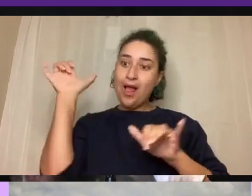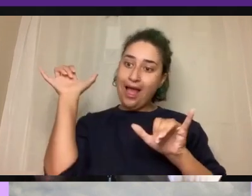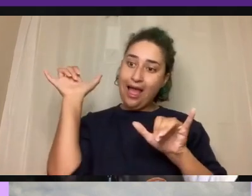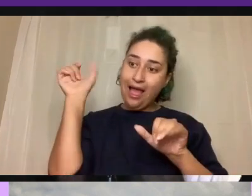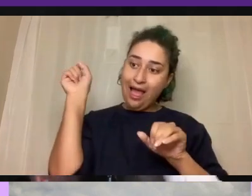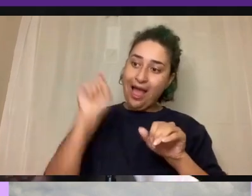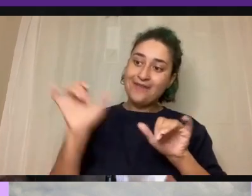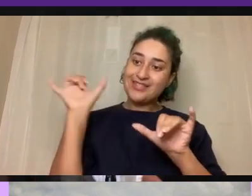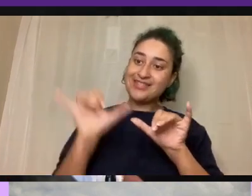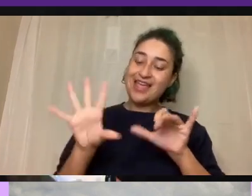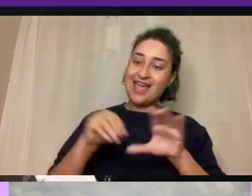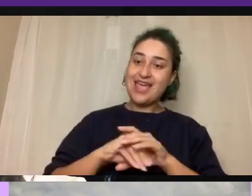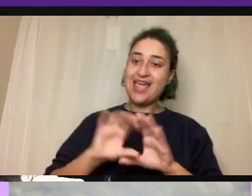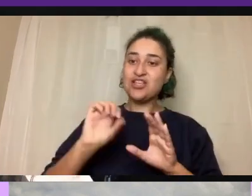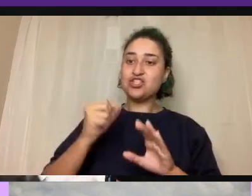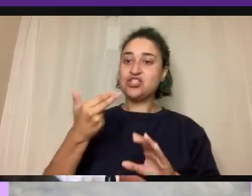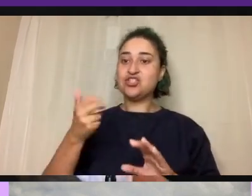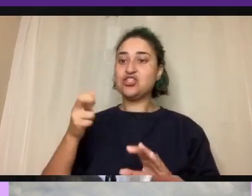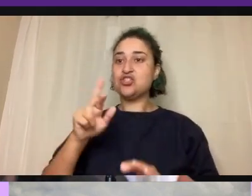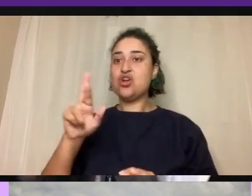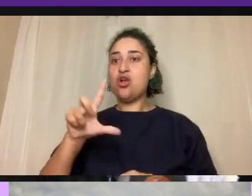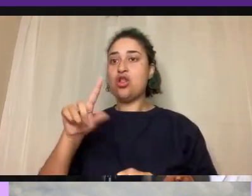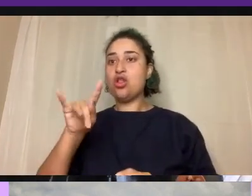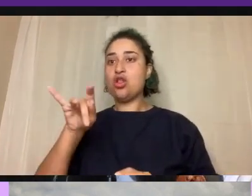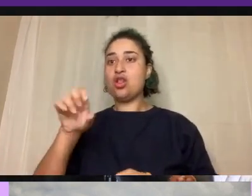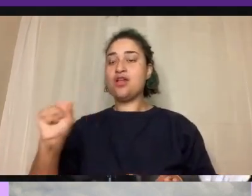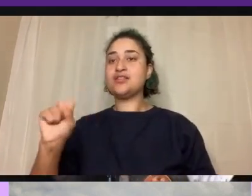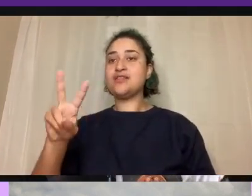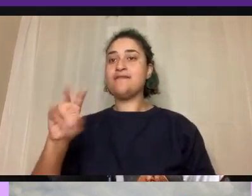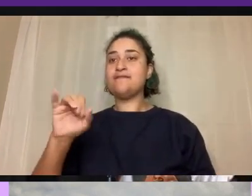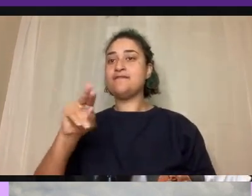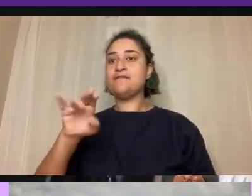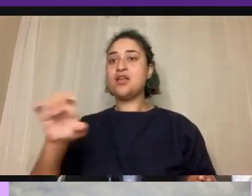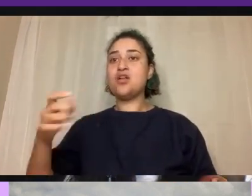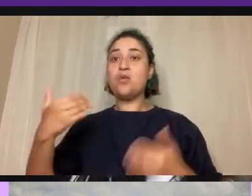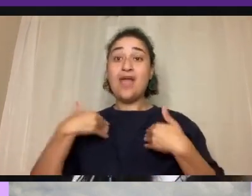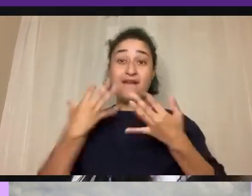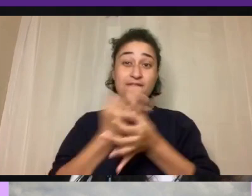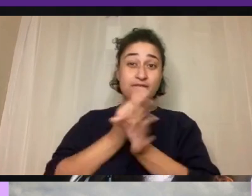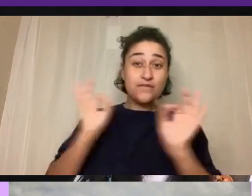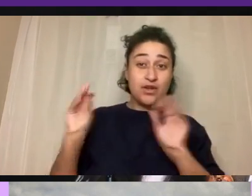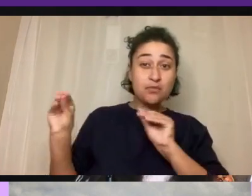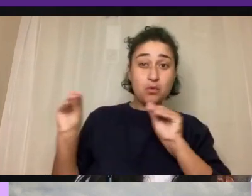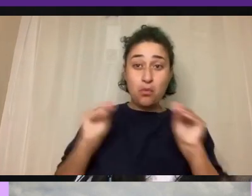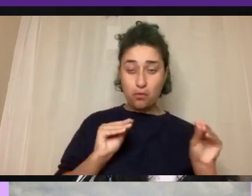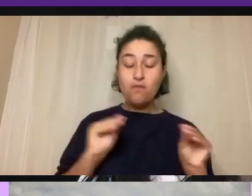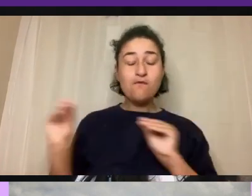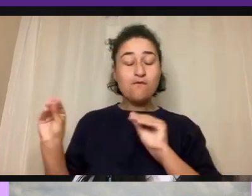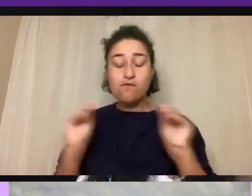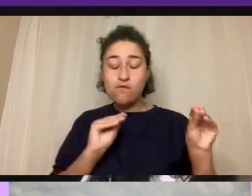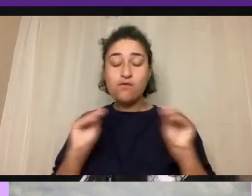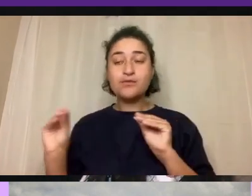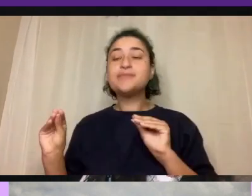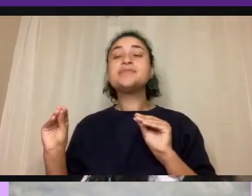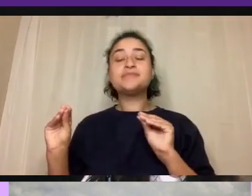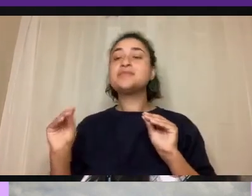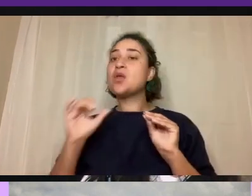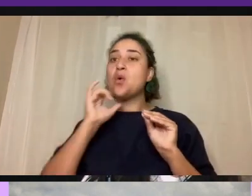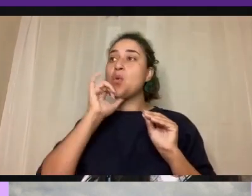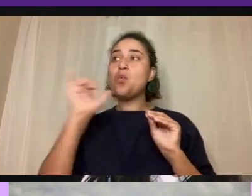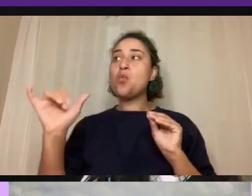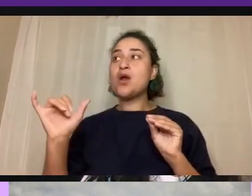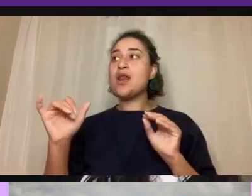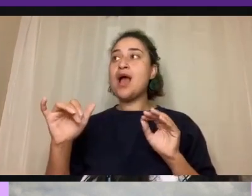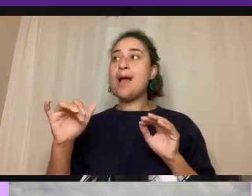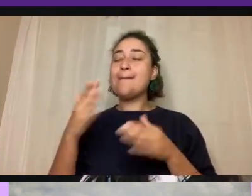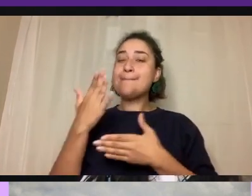has a freedom to move, right? Which is something we talked about at our first gathering, right? Since we're not an institution,